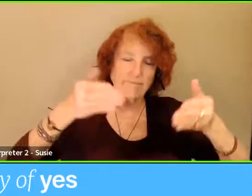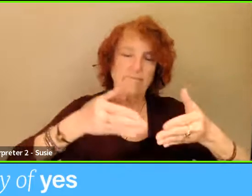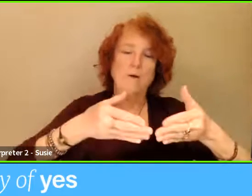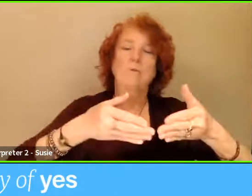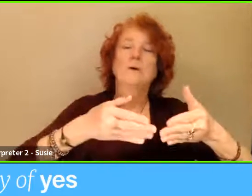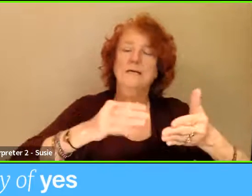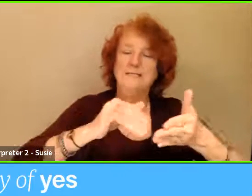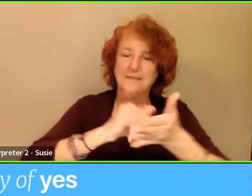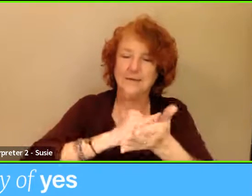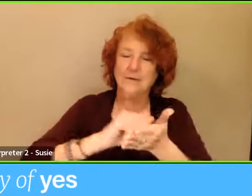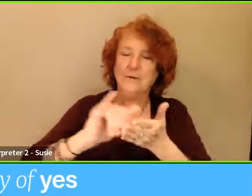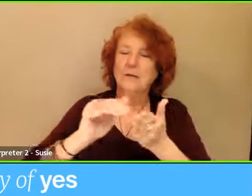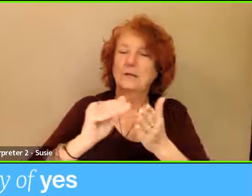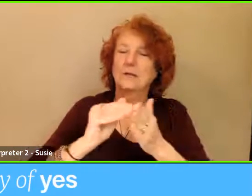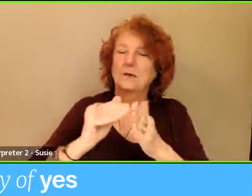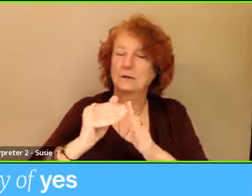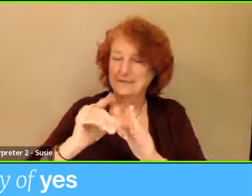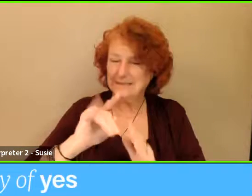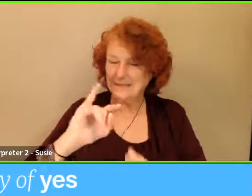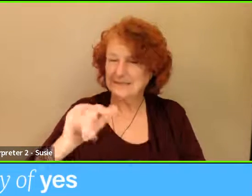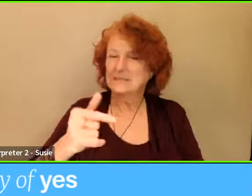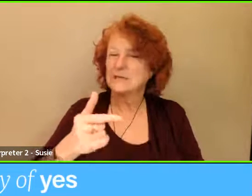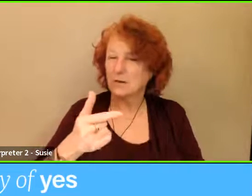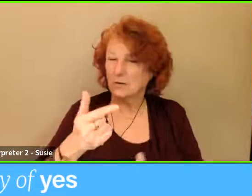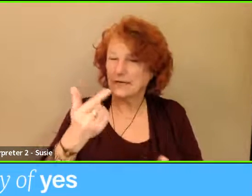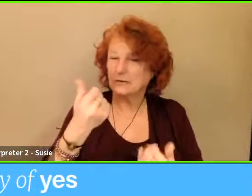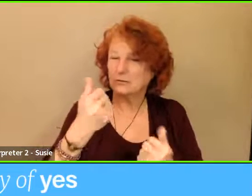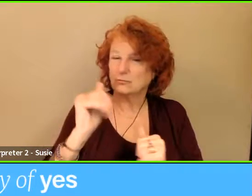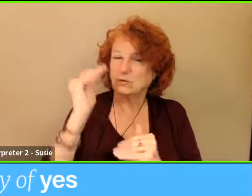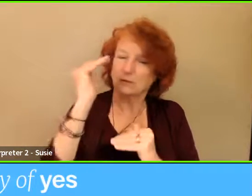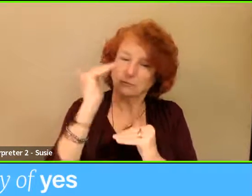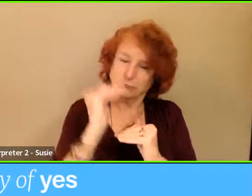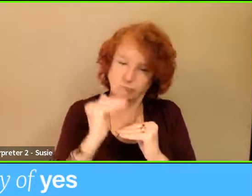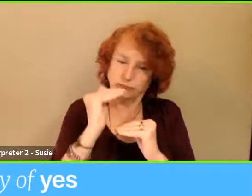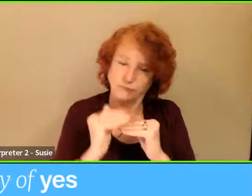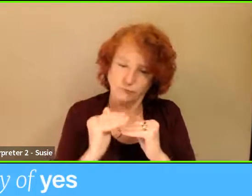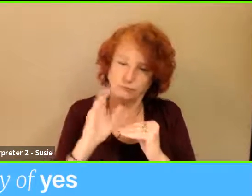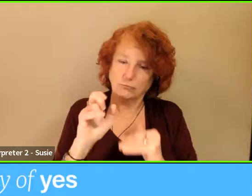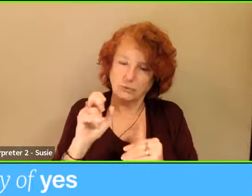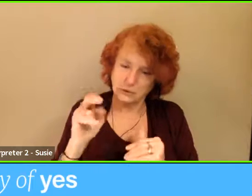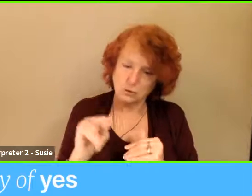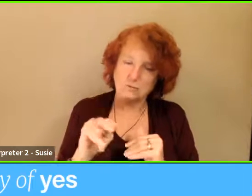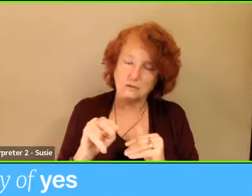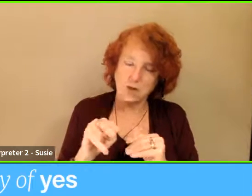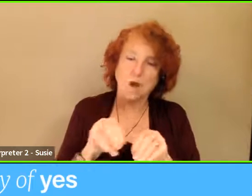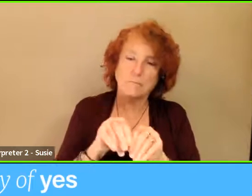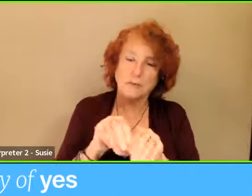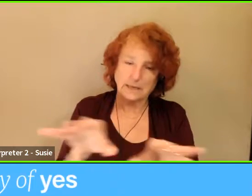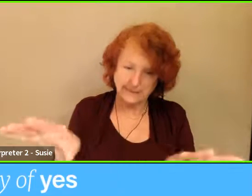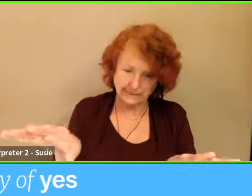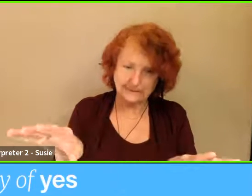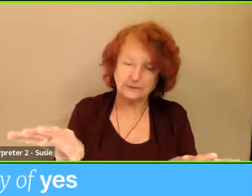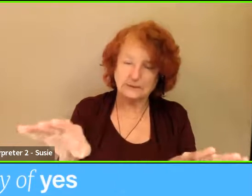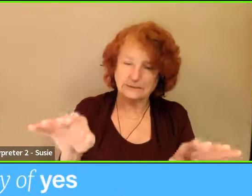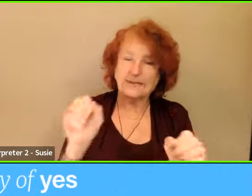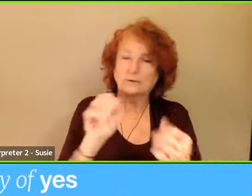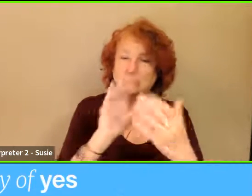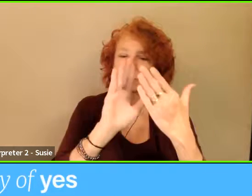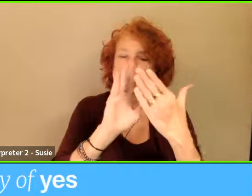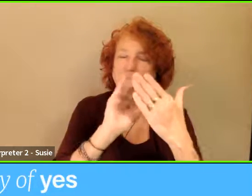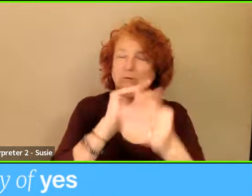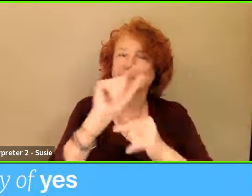can in order to reduce carbon emissions from the city and address some of the global warming issues that